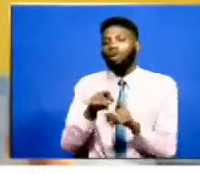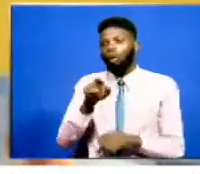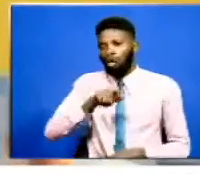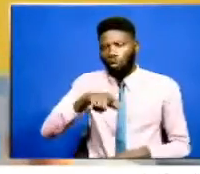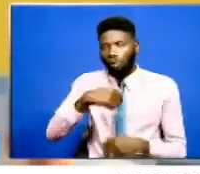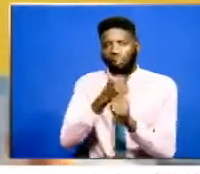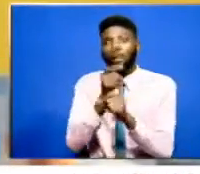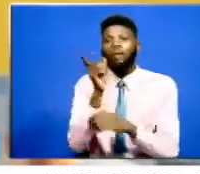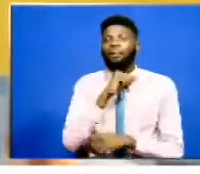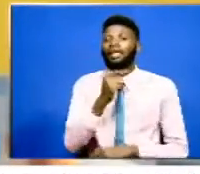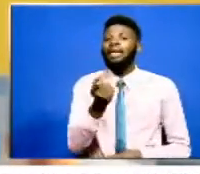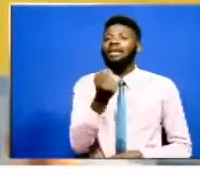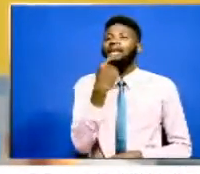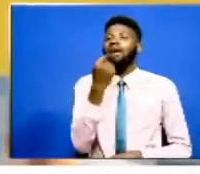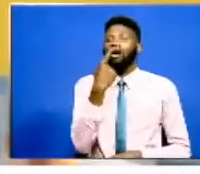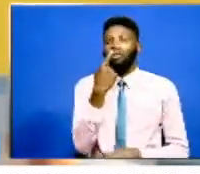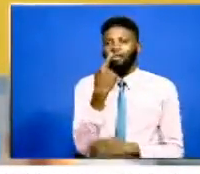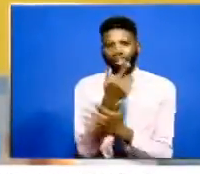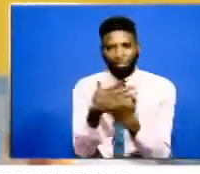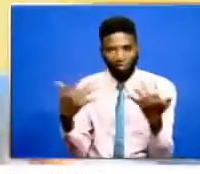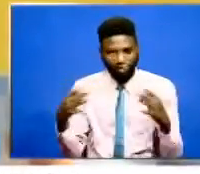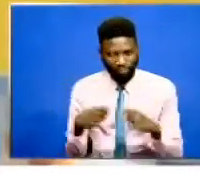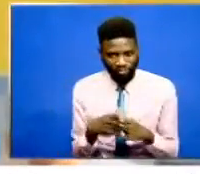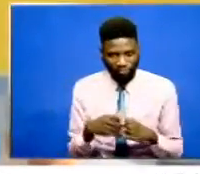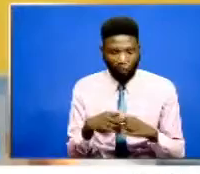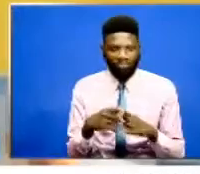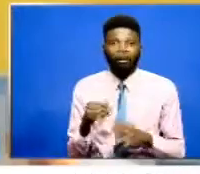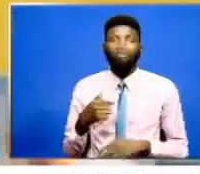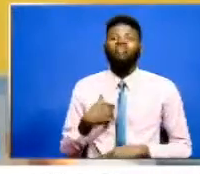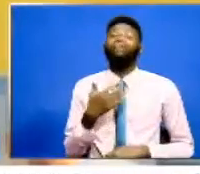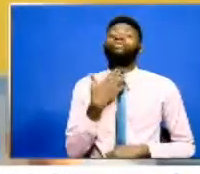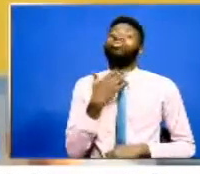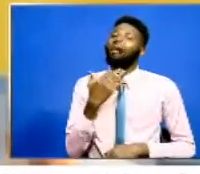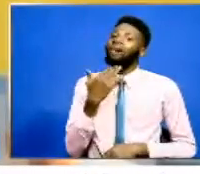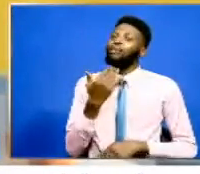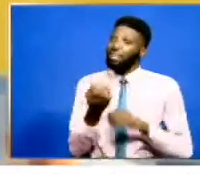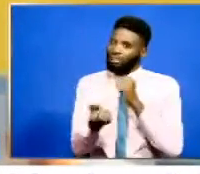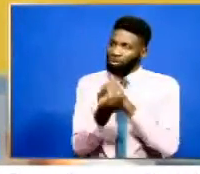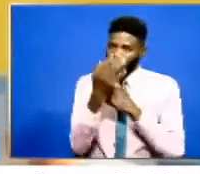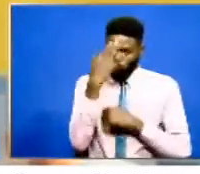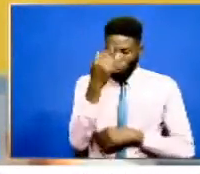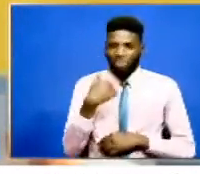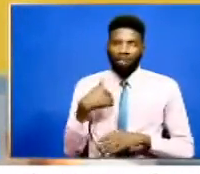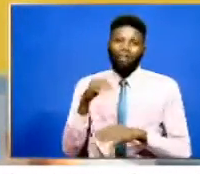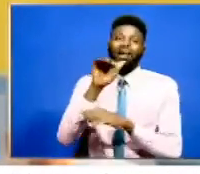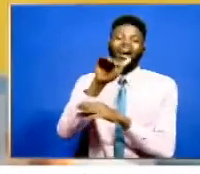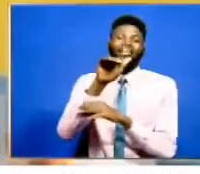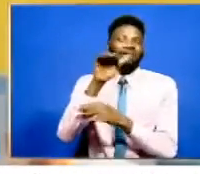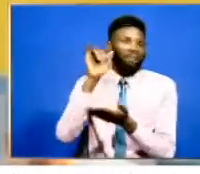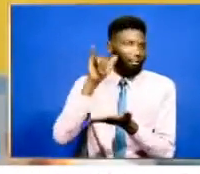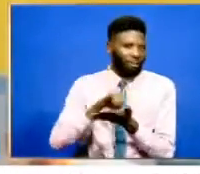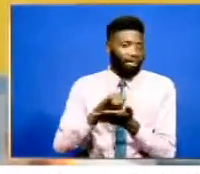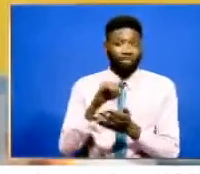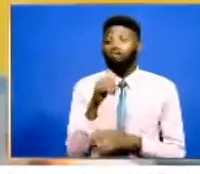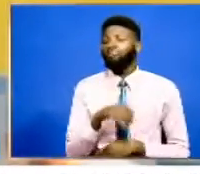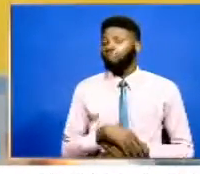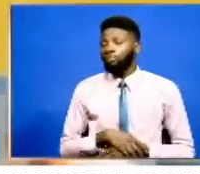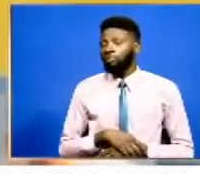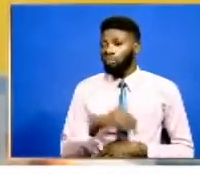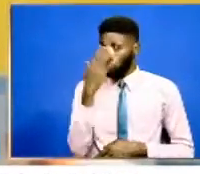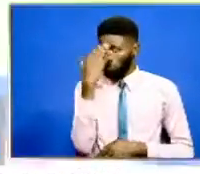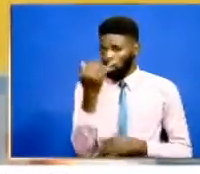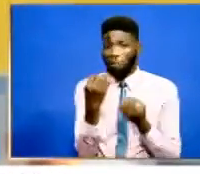manufactured pharmaceutical products. And I'll tell you why I'm making this special appeal. It's because on several occasions when we